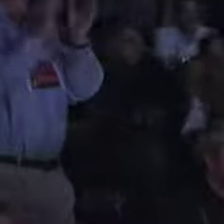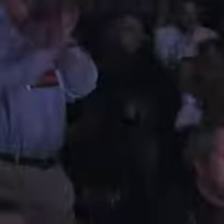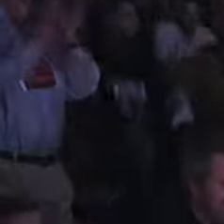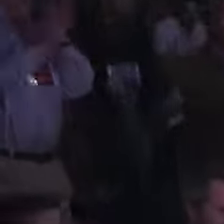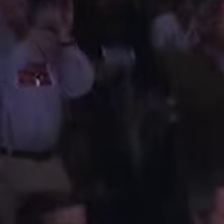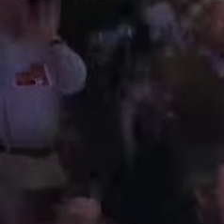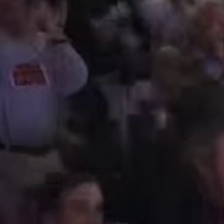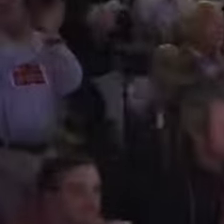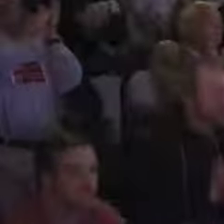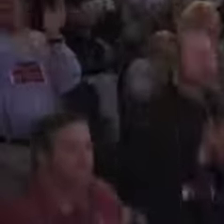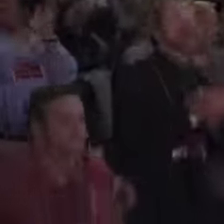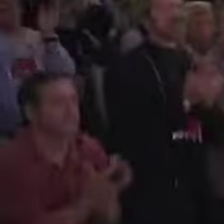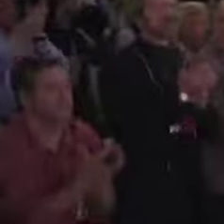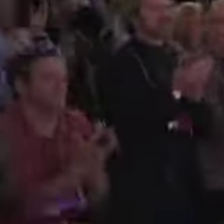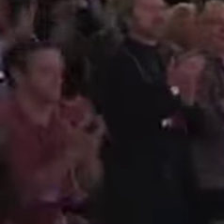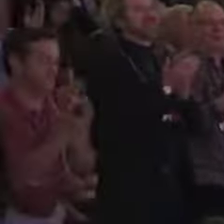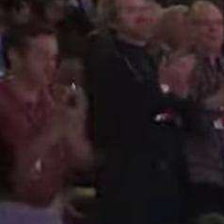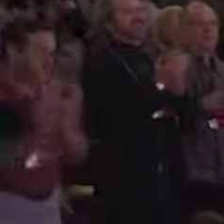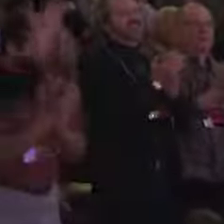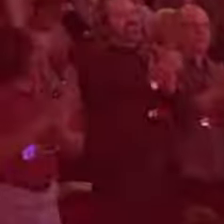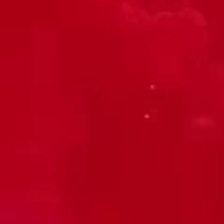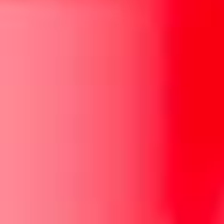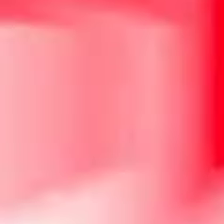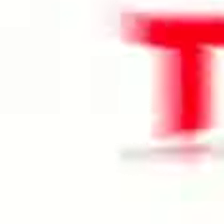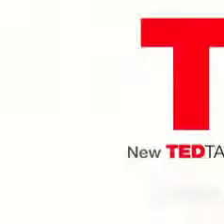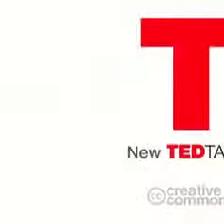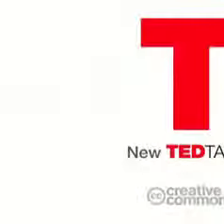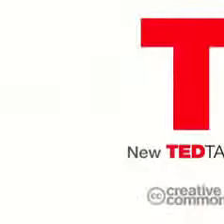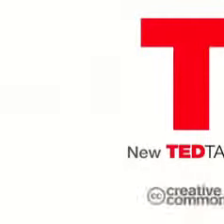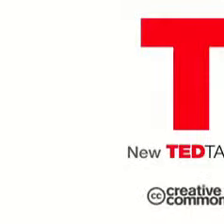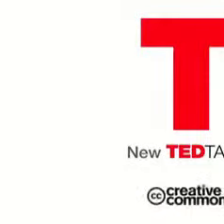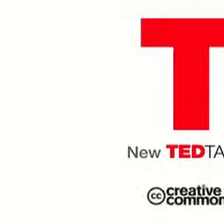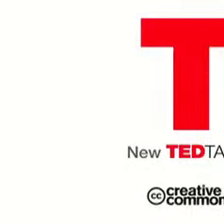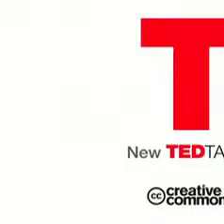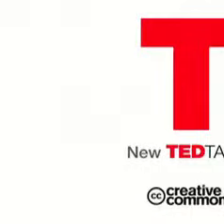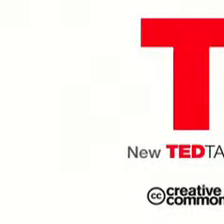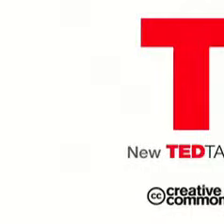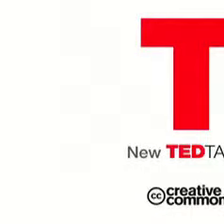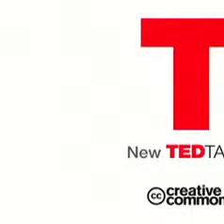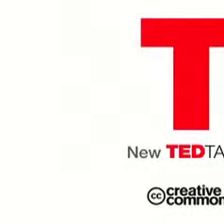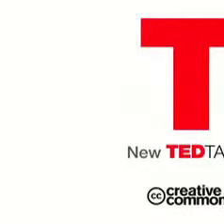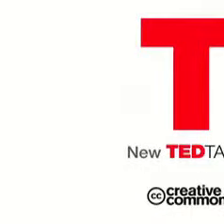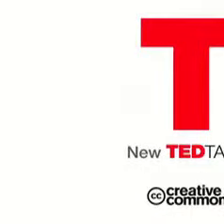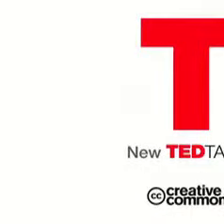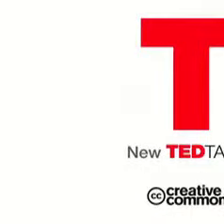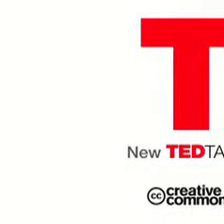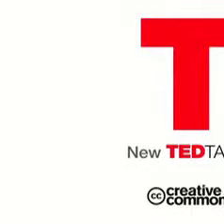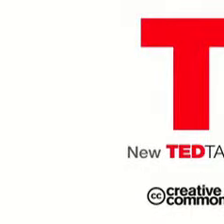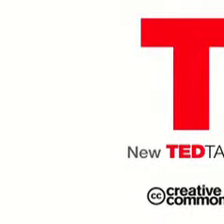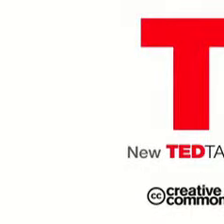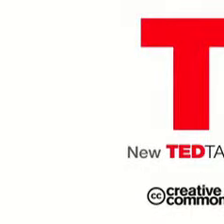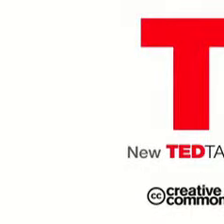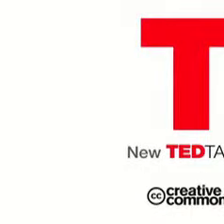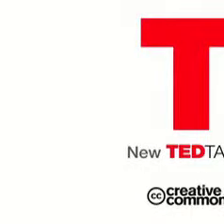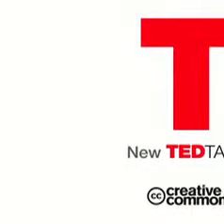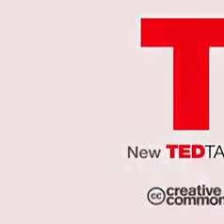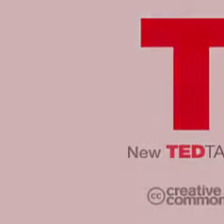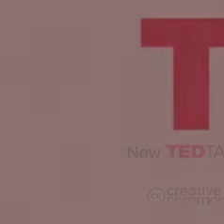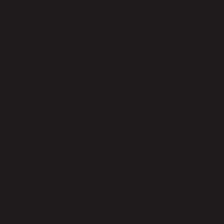about that. you.